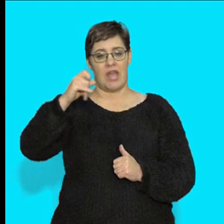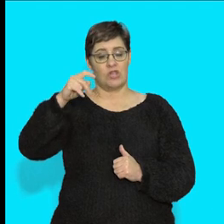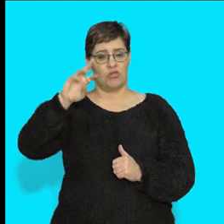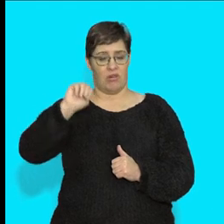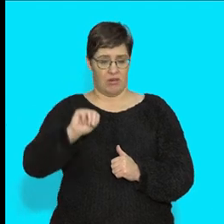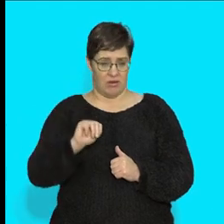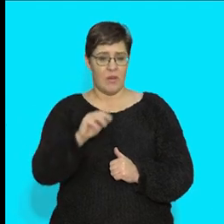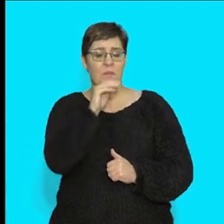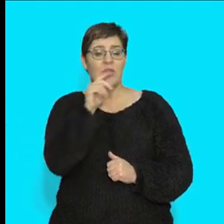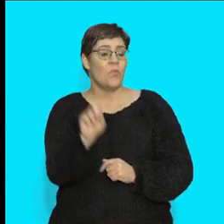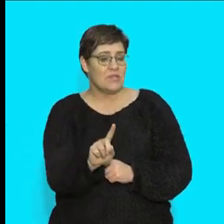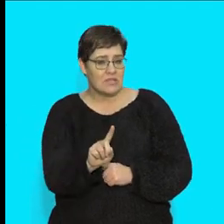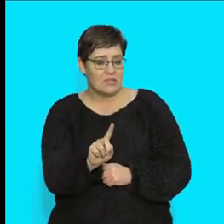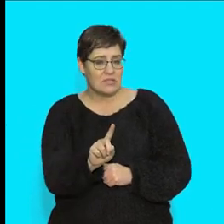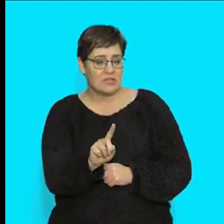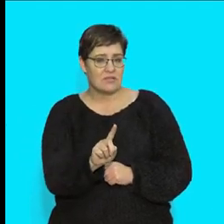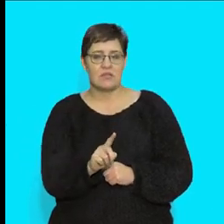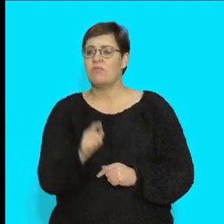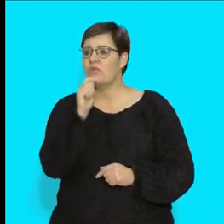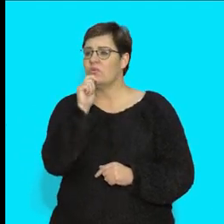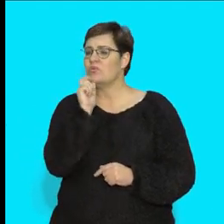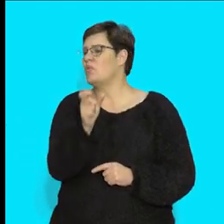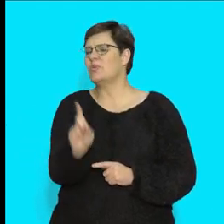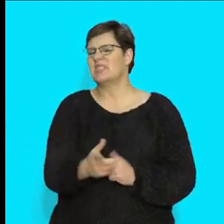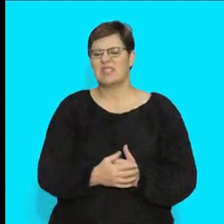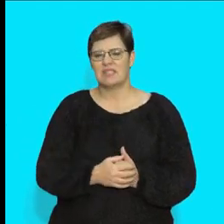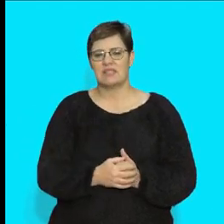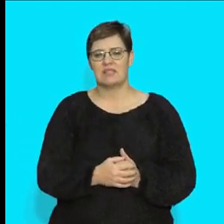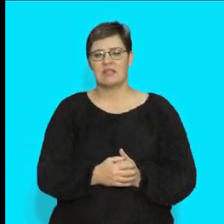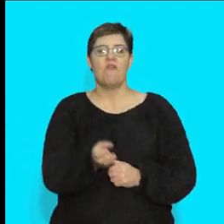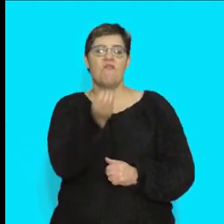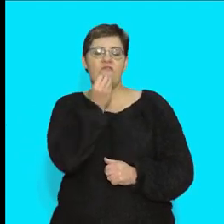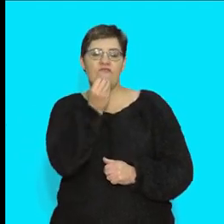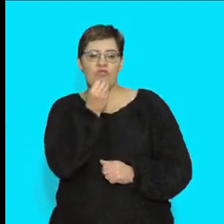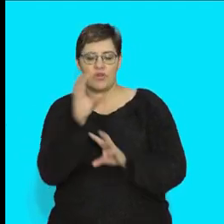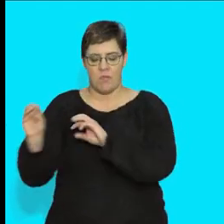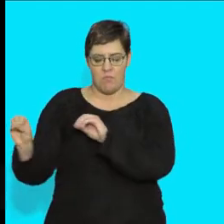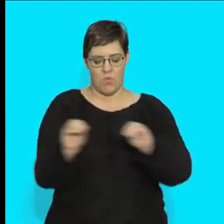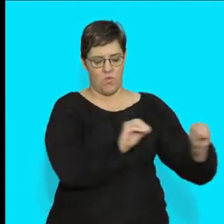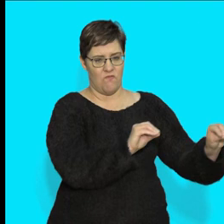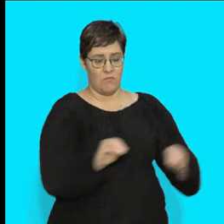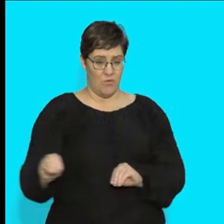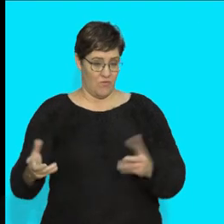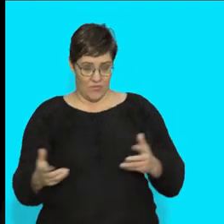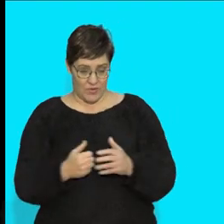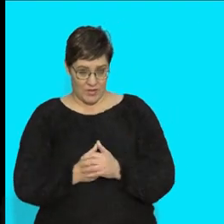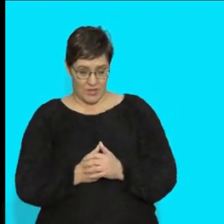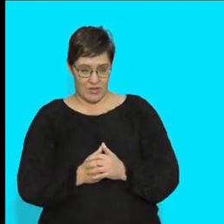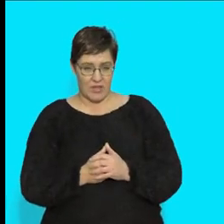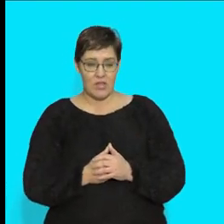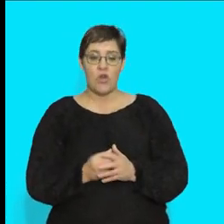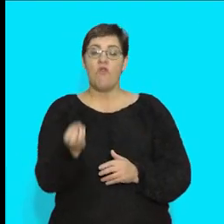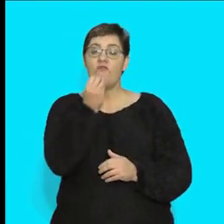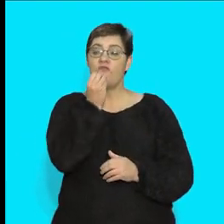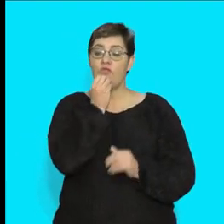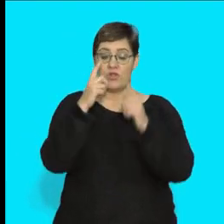the movement of, if I could use the word, food. Right, so what happens here at the top? Say, for example,